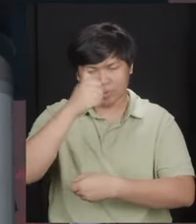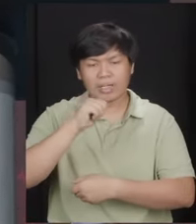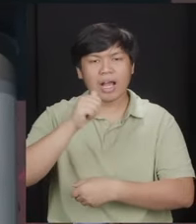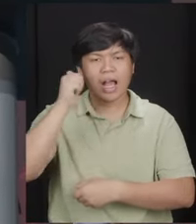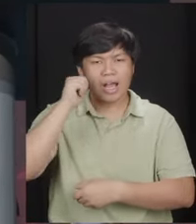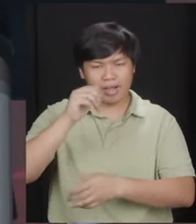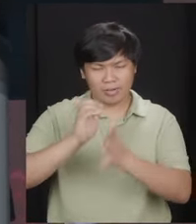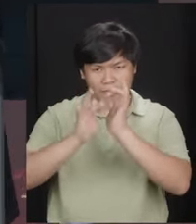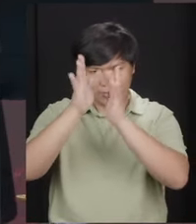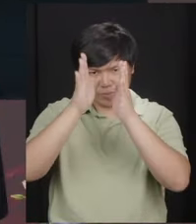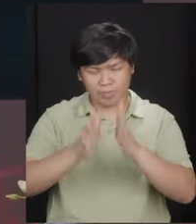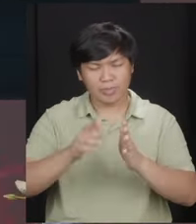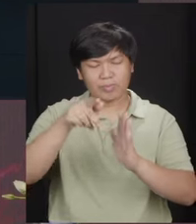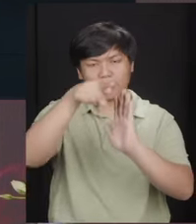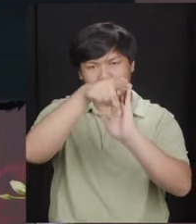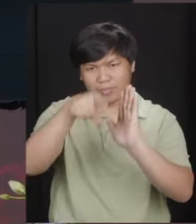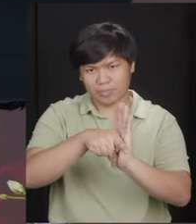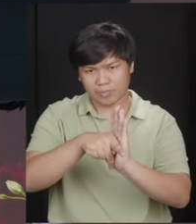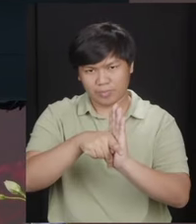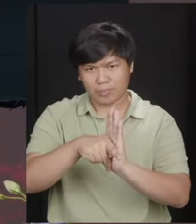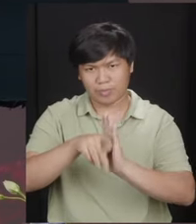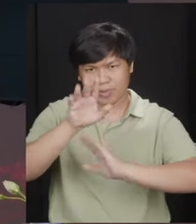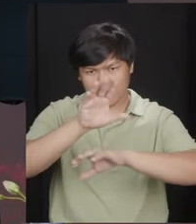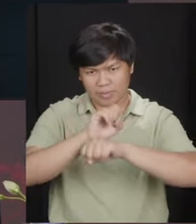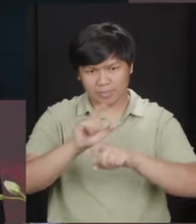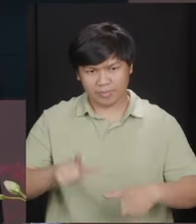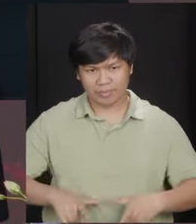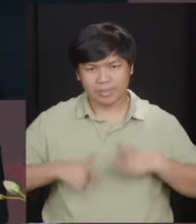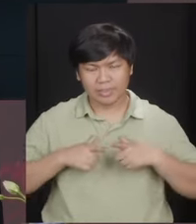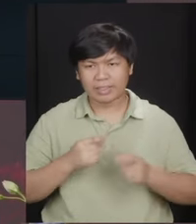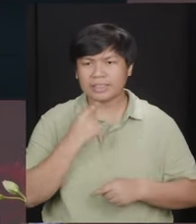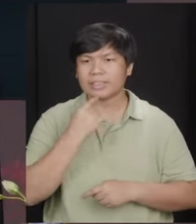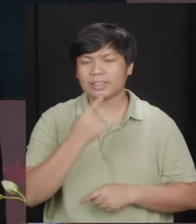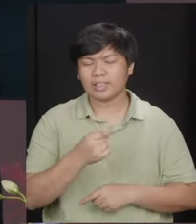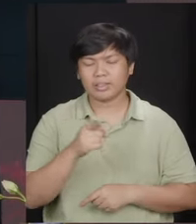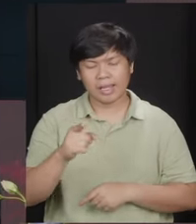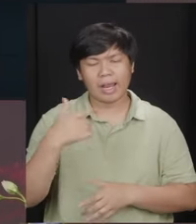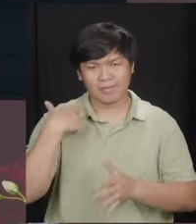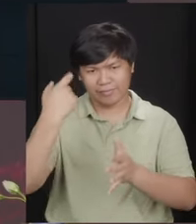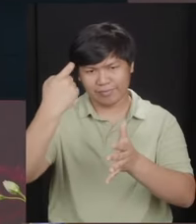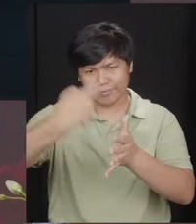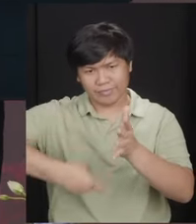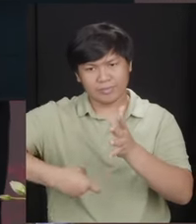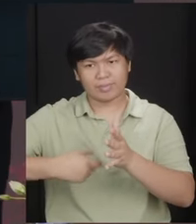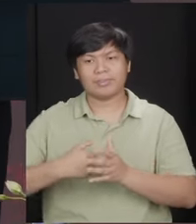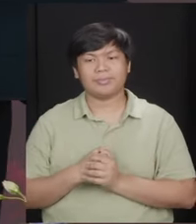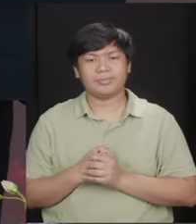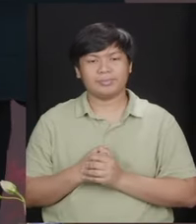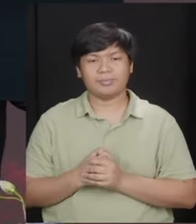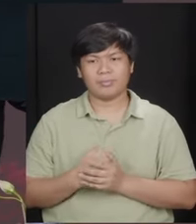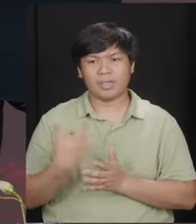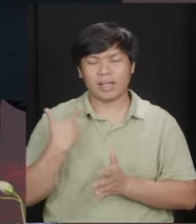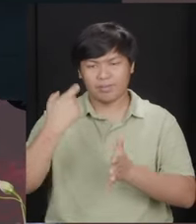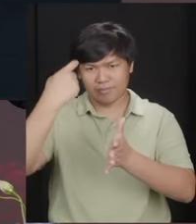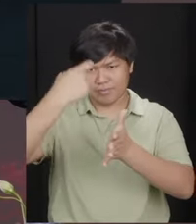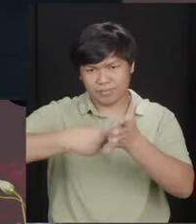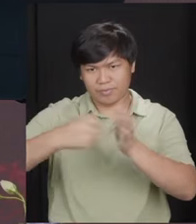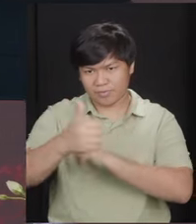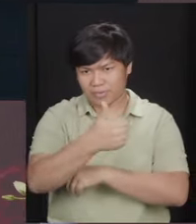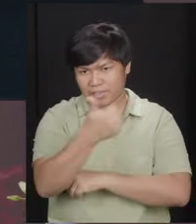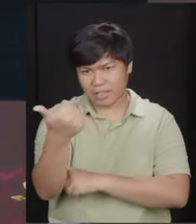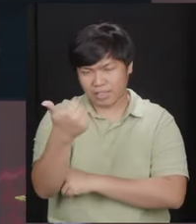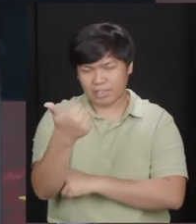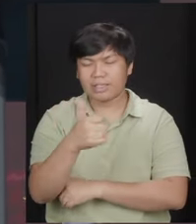Christian principles or a Christian way of life. He's saying this will cost you. It has already cost some of them, and it